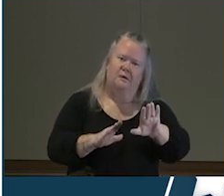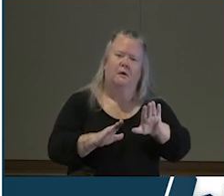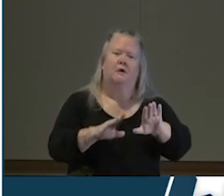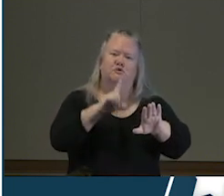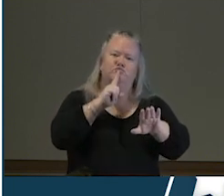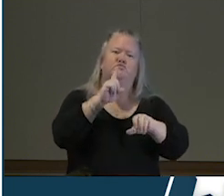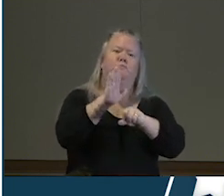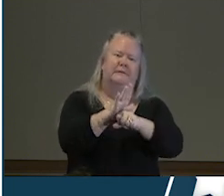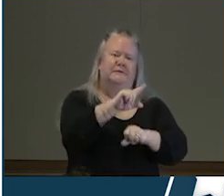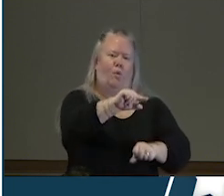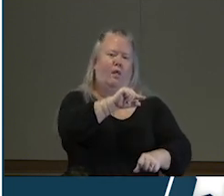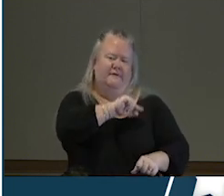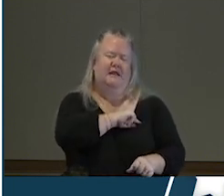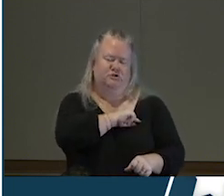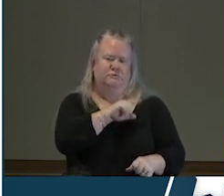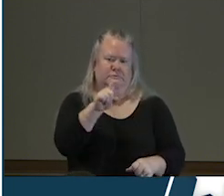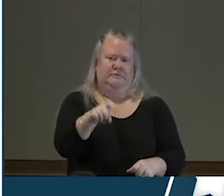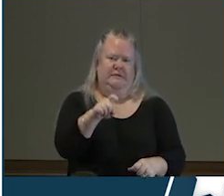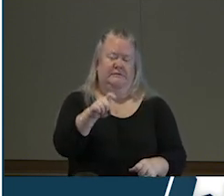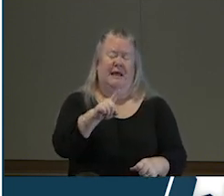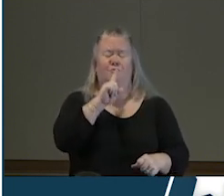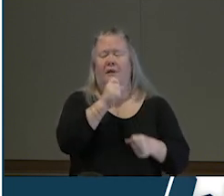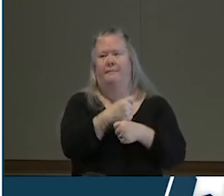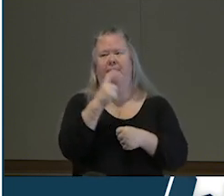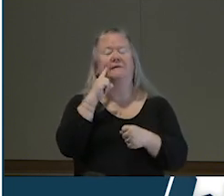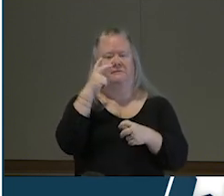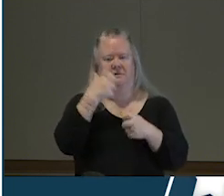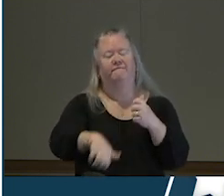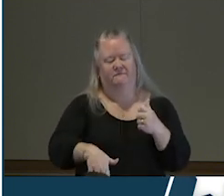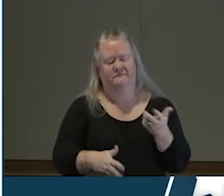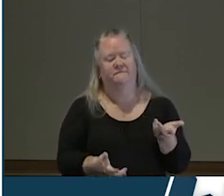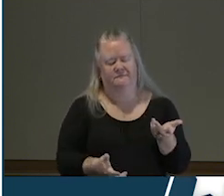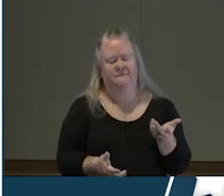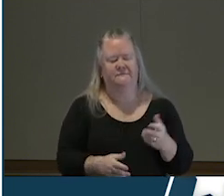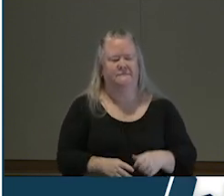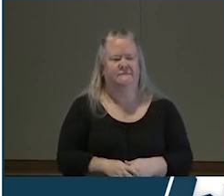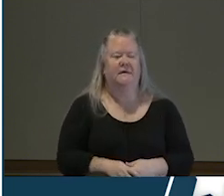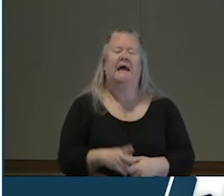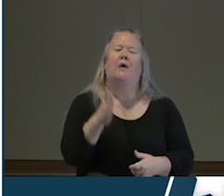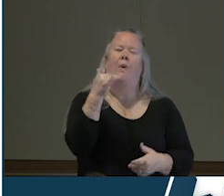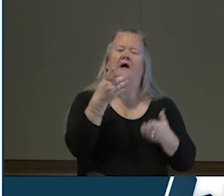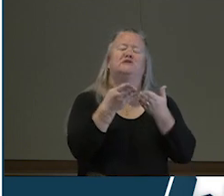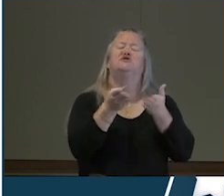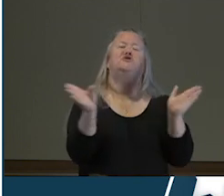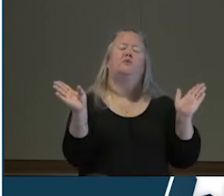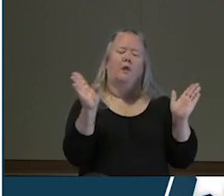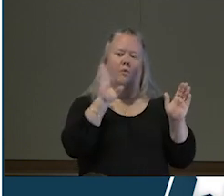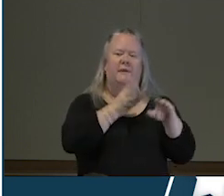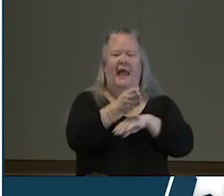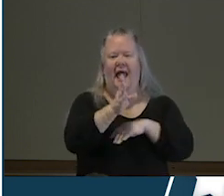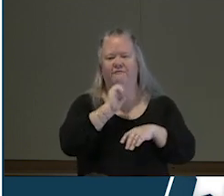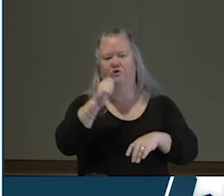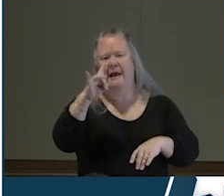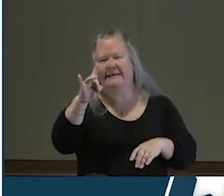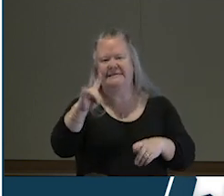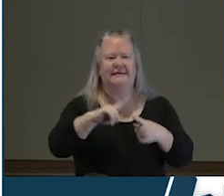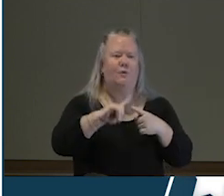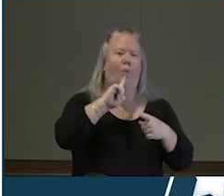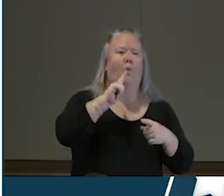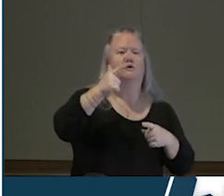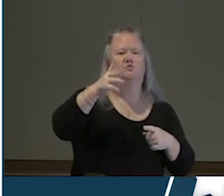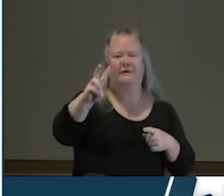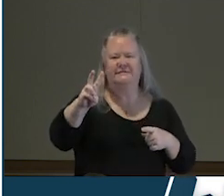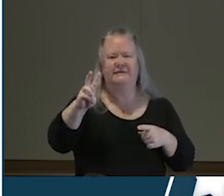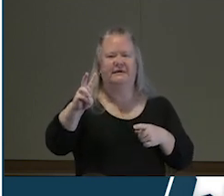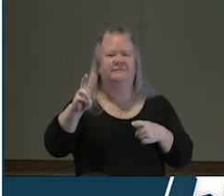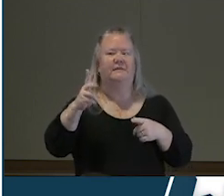legitimate qualification, which absolutely makes it the toughest. And that's where generally it's going to be after 18 or 26 that we'll